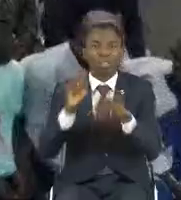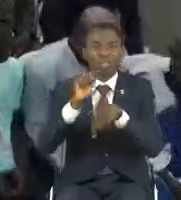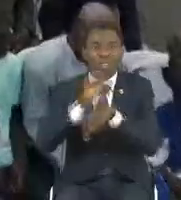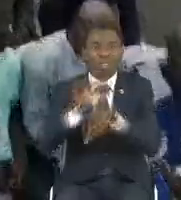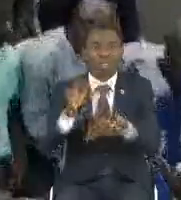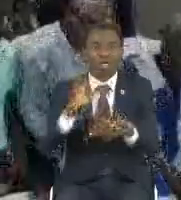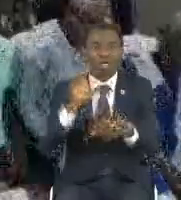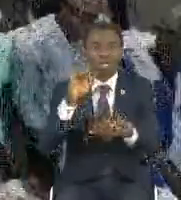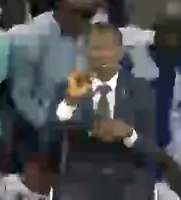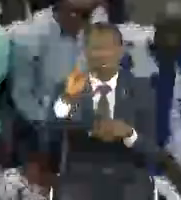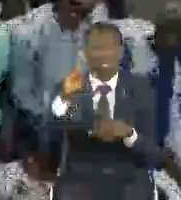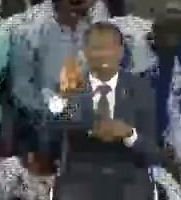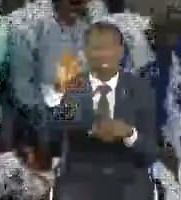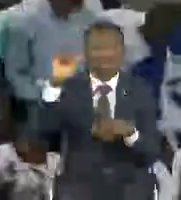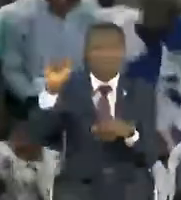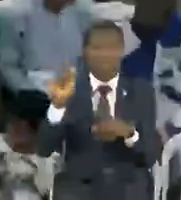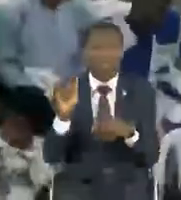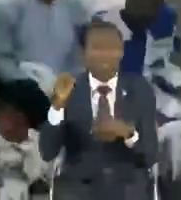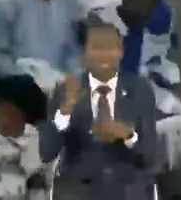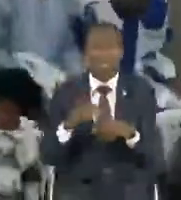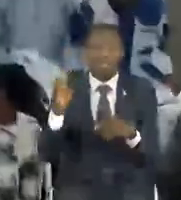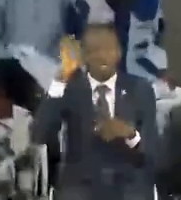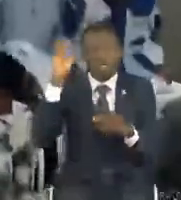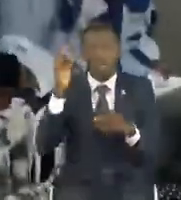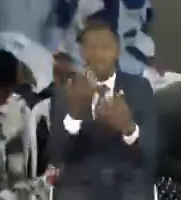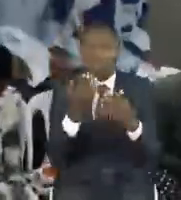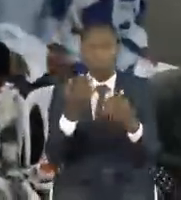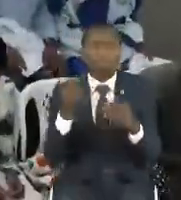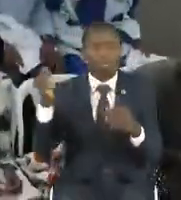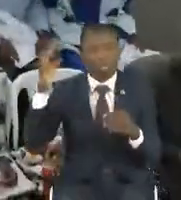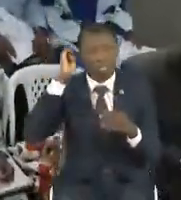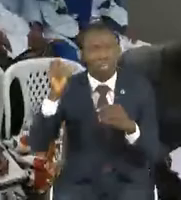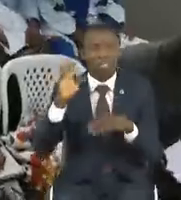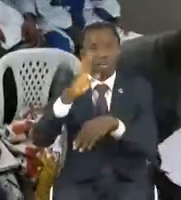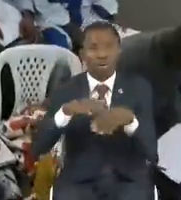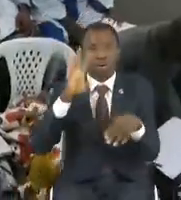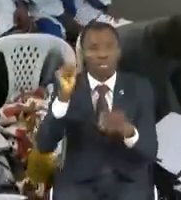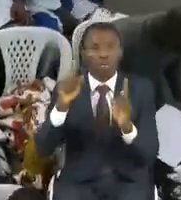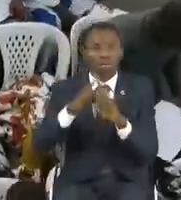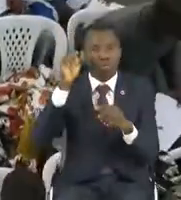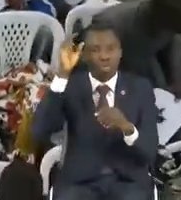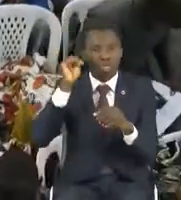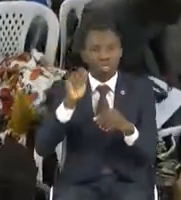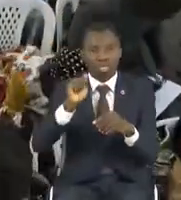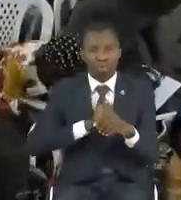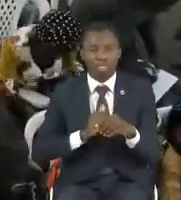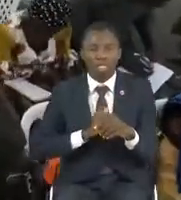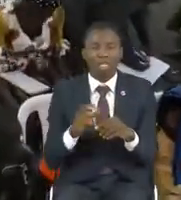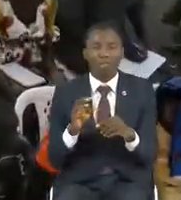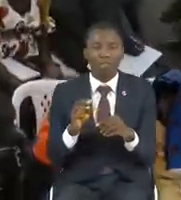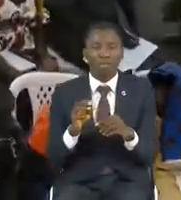people unto himself with his disciples. By the way, that's what